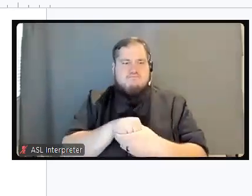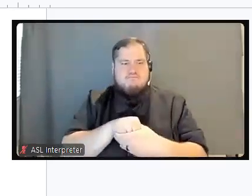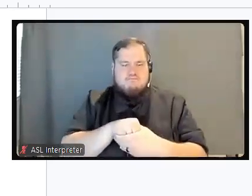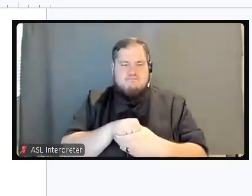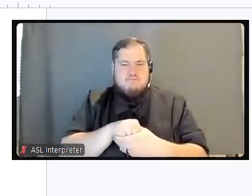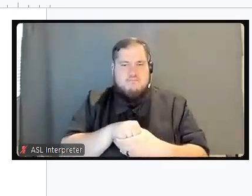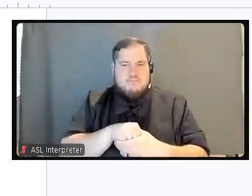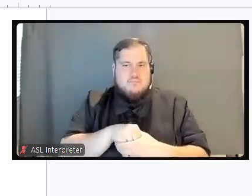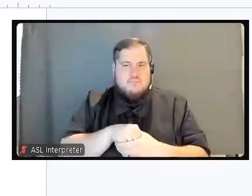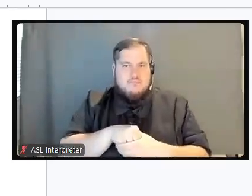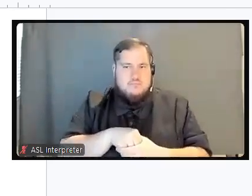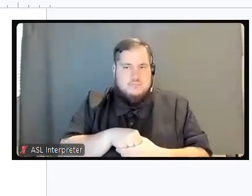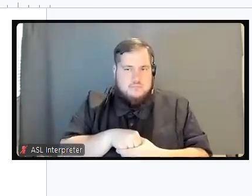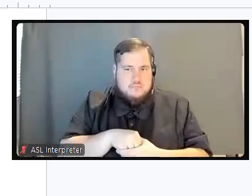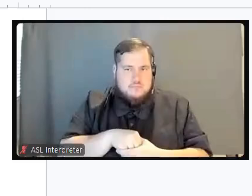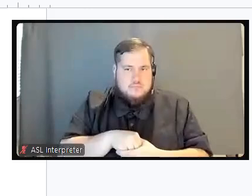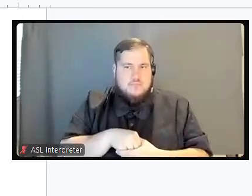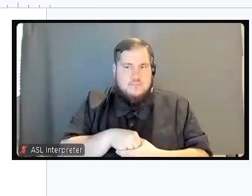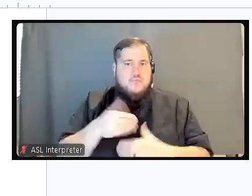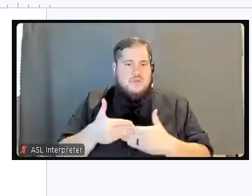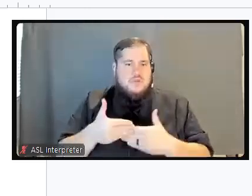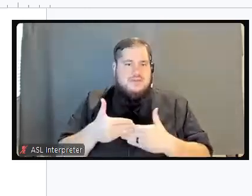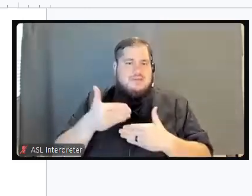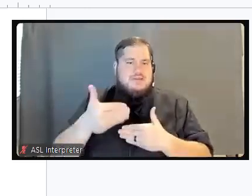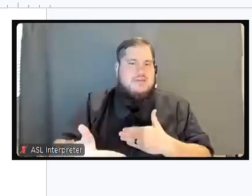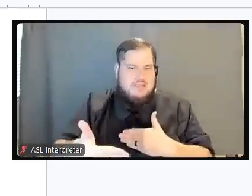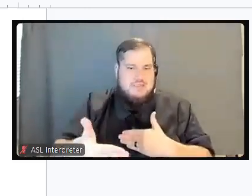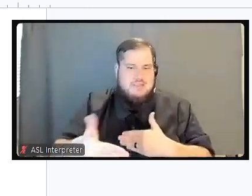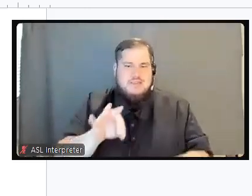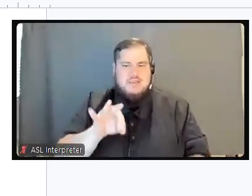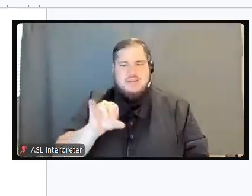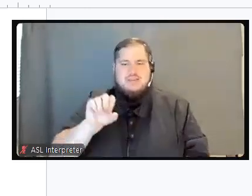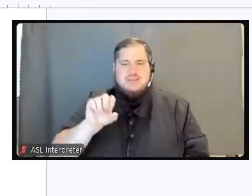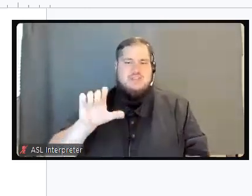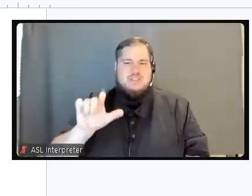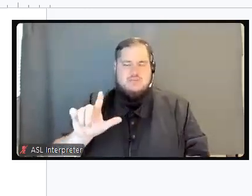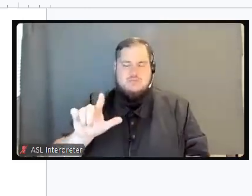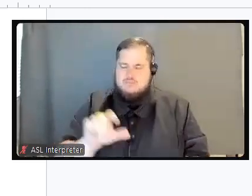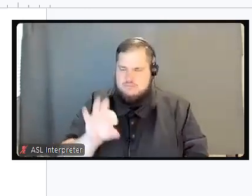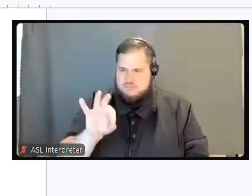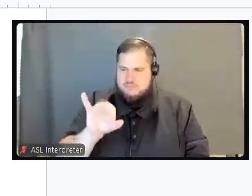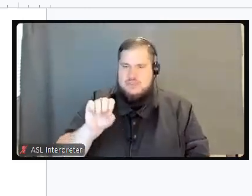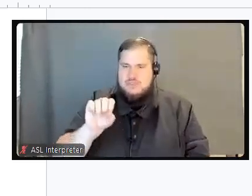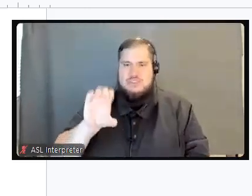this next upcoming fiscal year as well. So